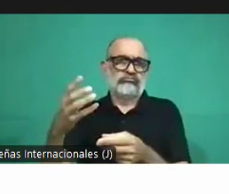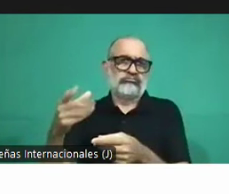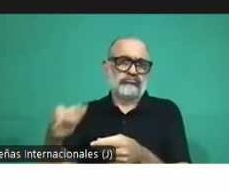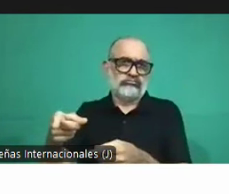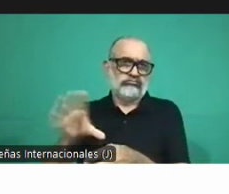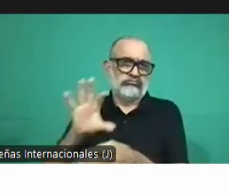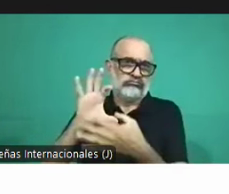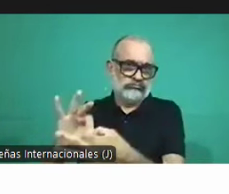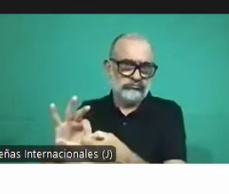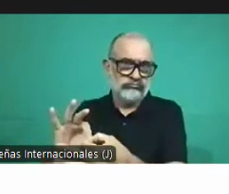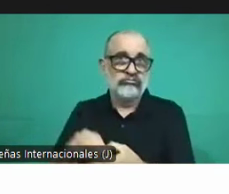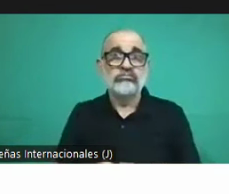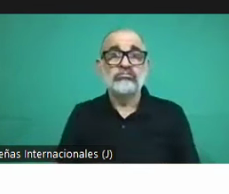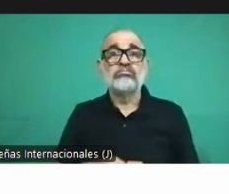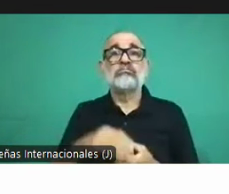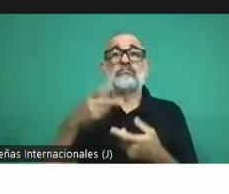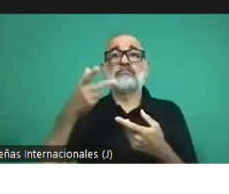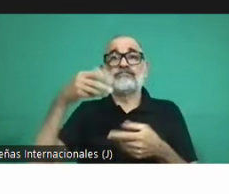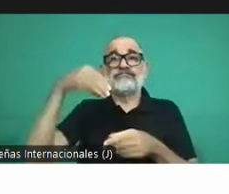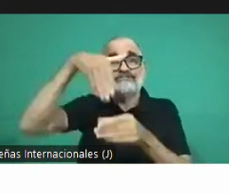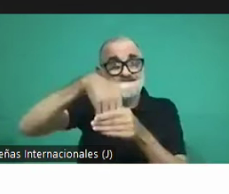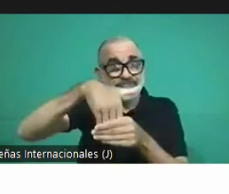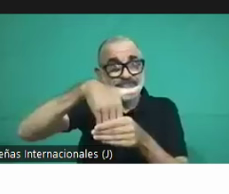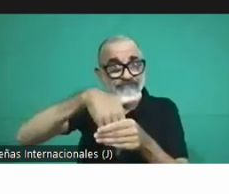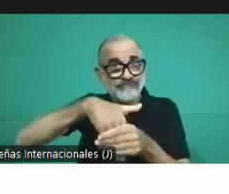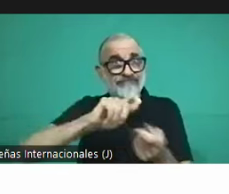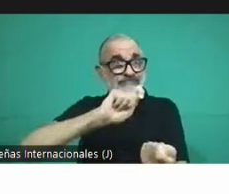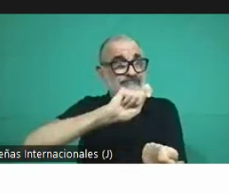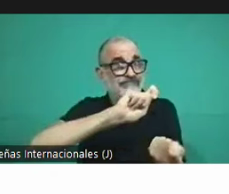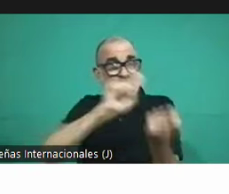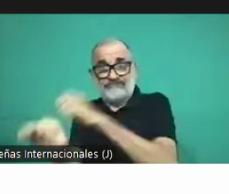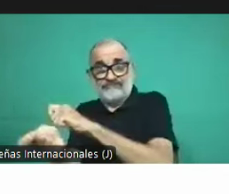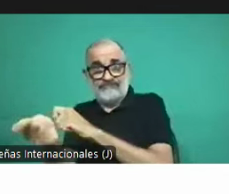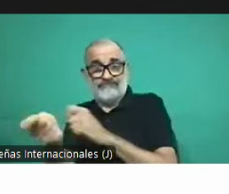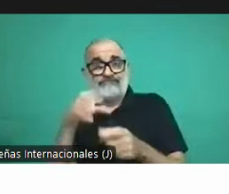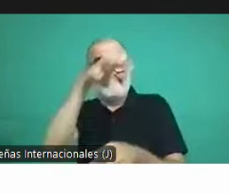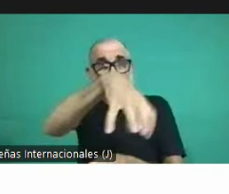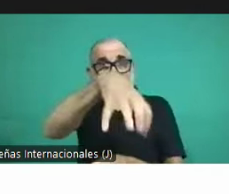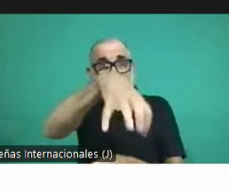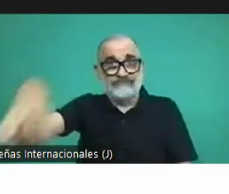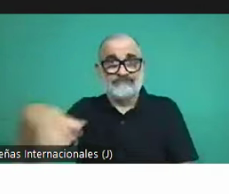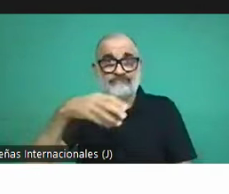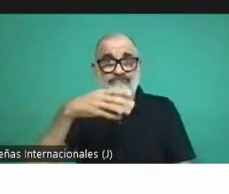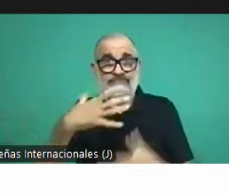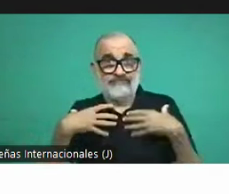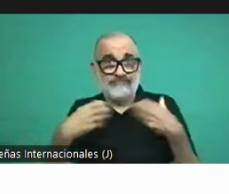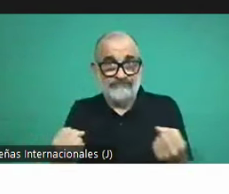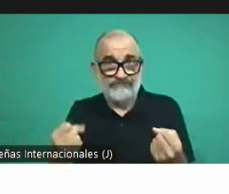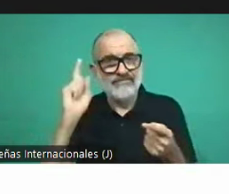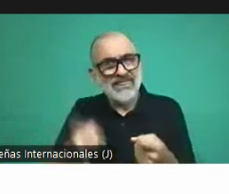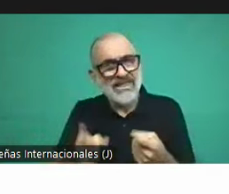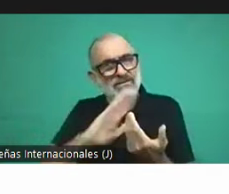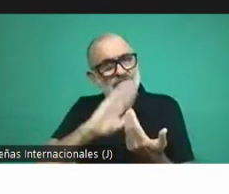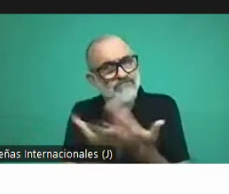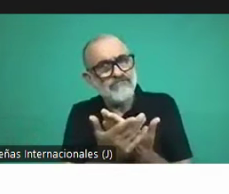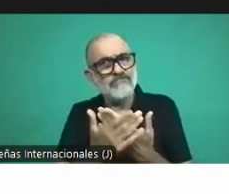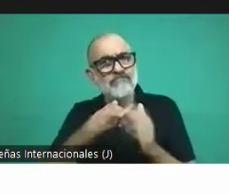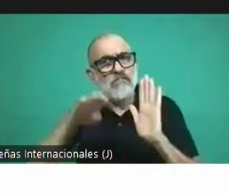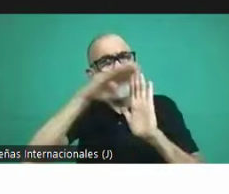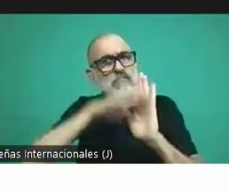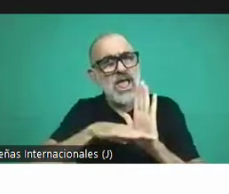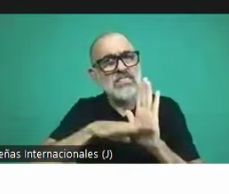componentes se The transfieren a los prestadores components integrales que deben are transferred to garantizar integrated el Plan suppliers Integral de that Asistencia needs en to guarantee Salud, the integrated plan and health conocido como